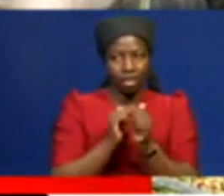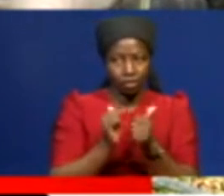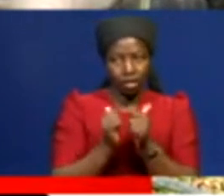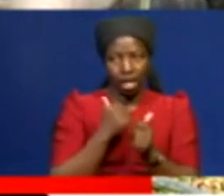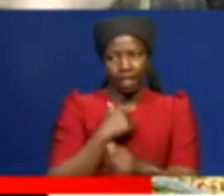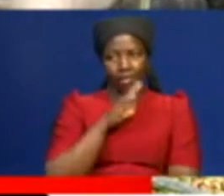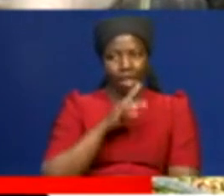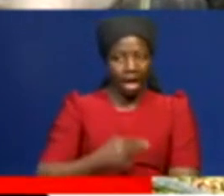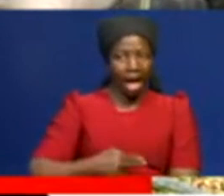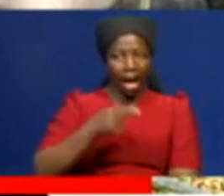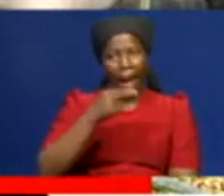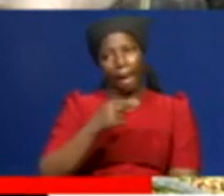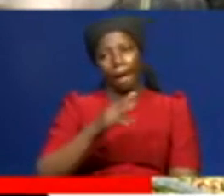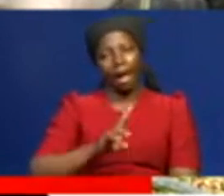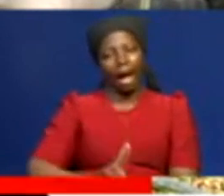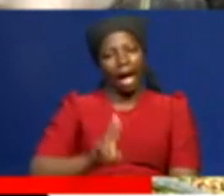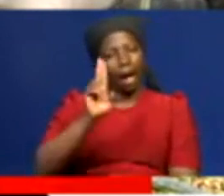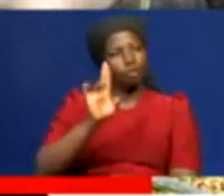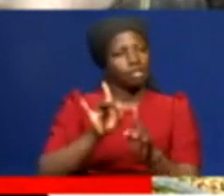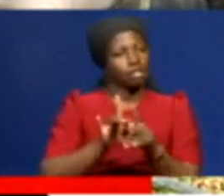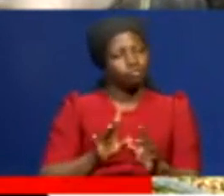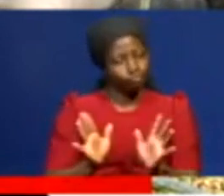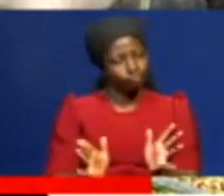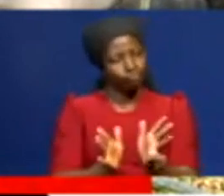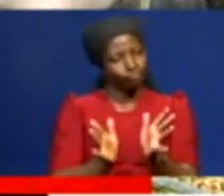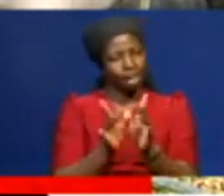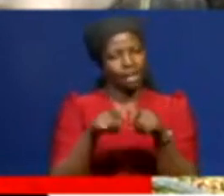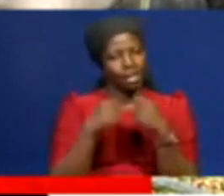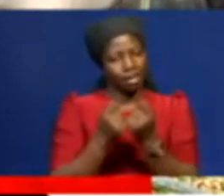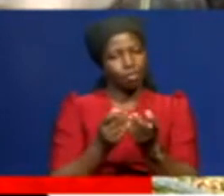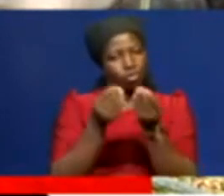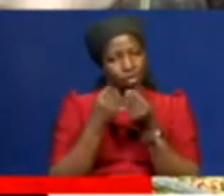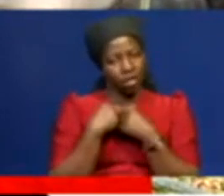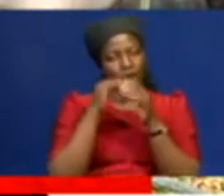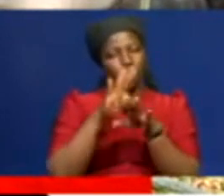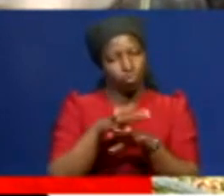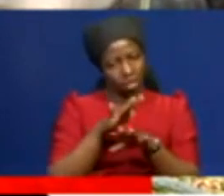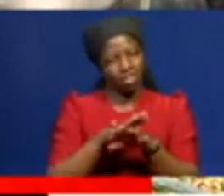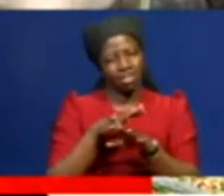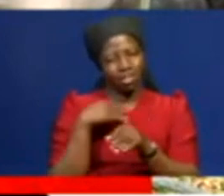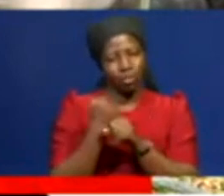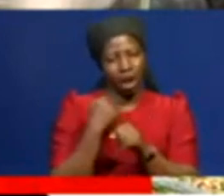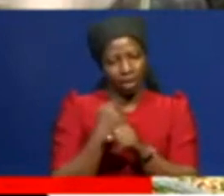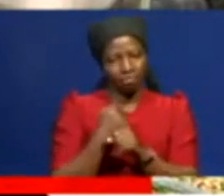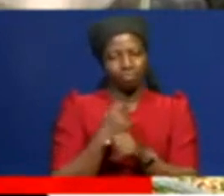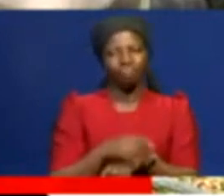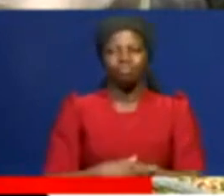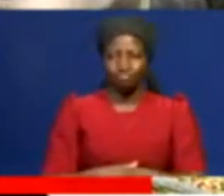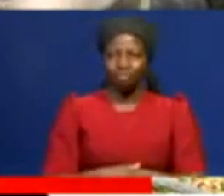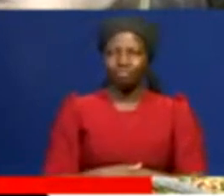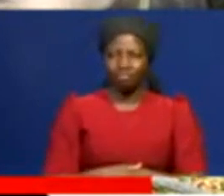up and really pushing the team to give a good account of what they are doing. So, yes, there we are at the main cup. All right.